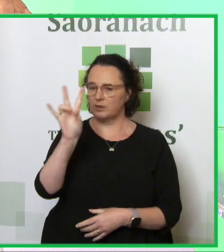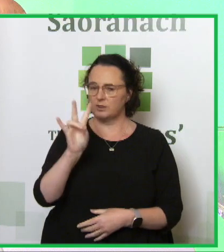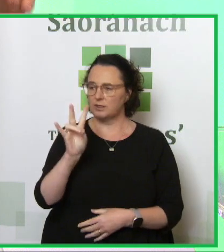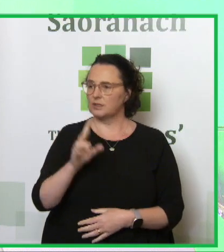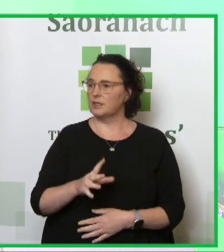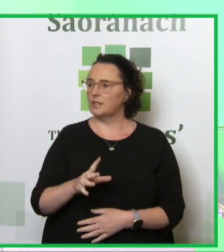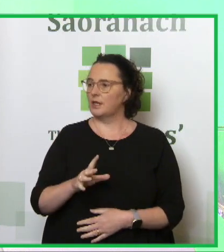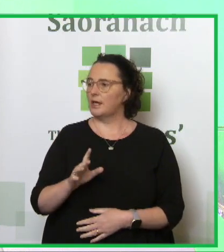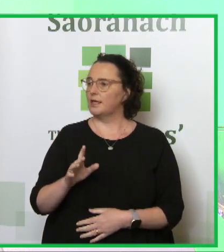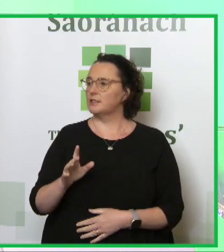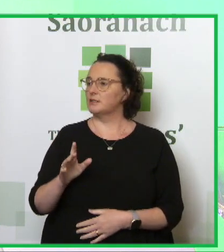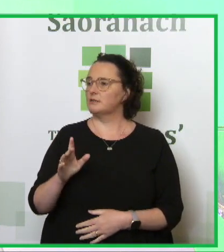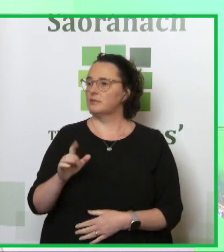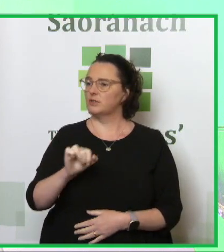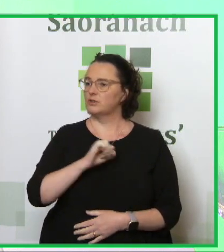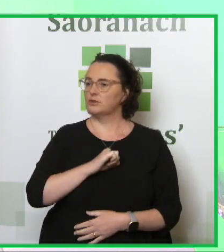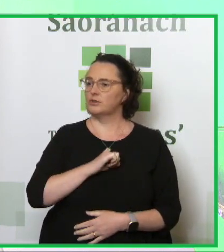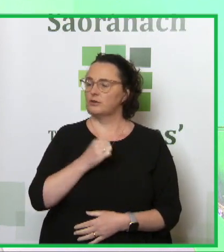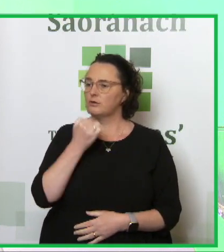put your table numbers up, please, so I can see.